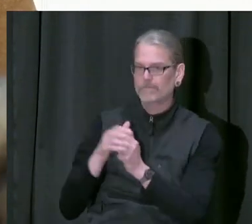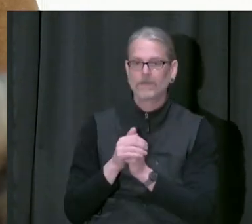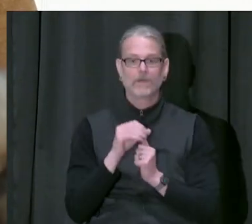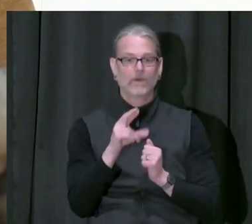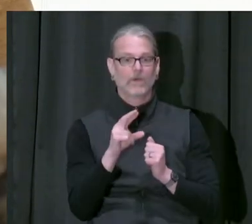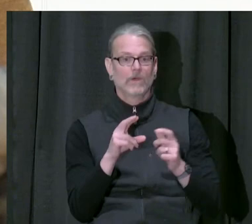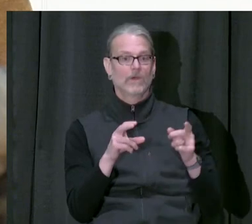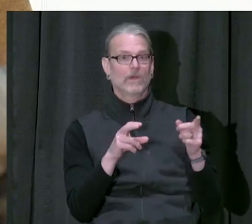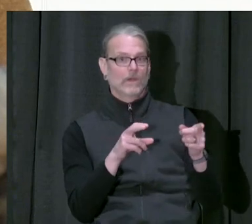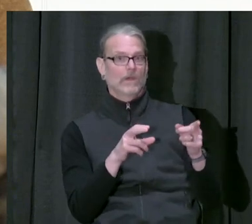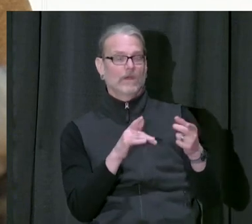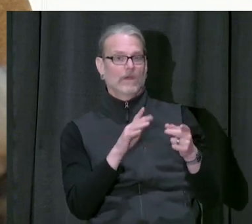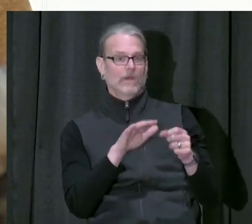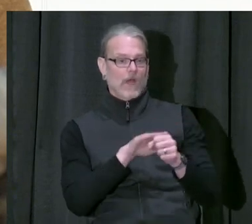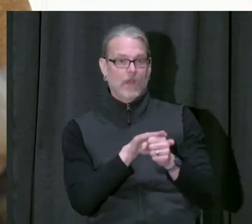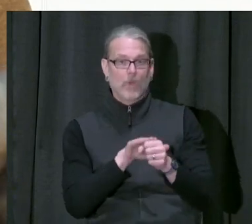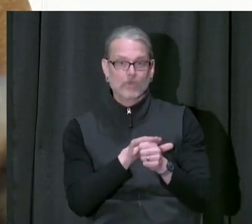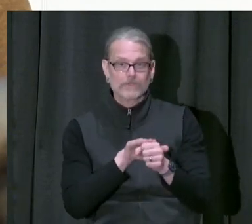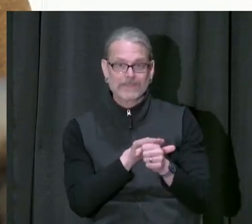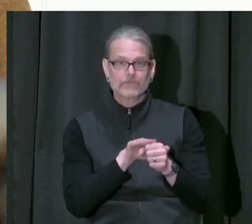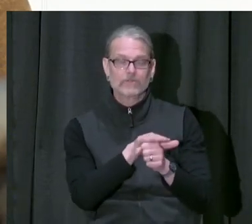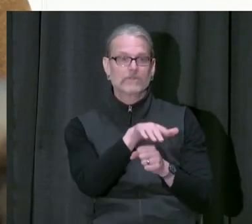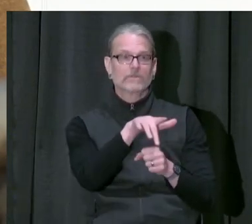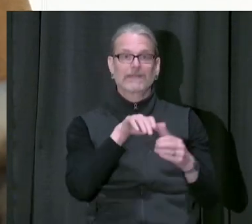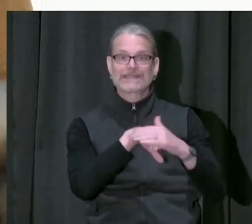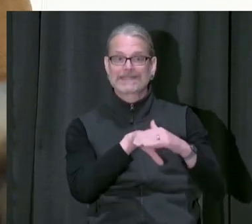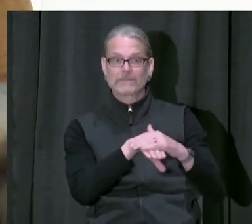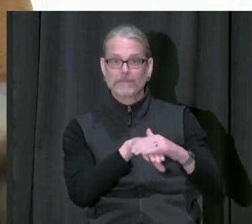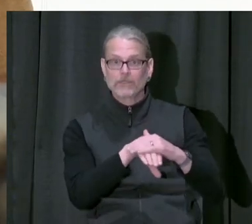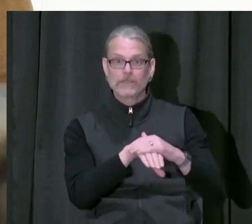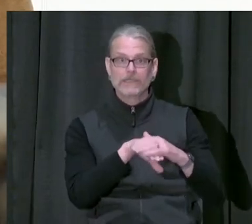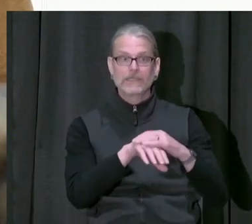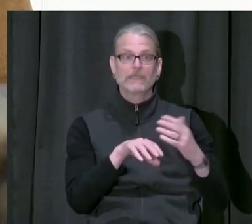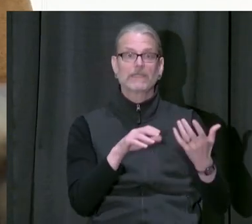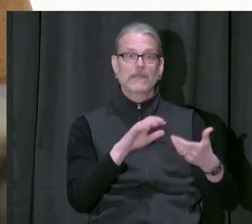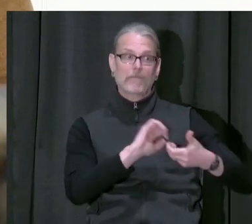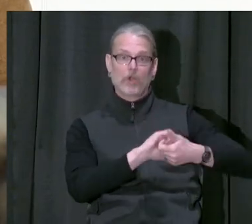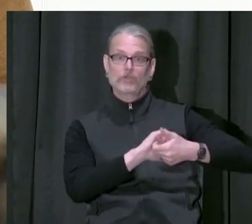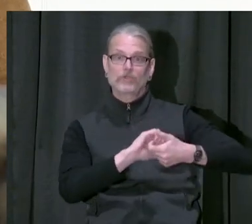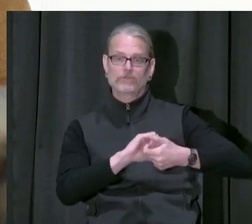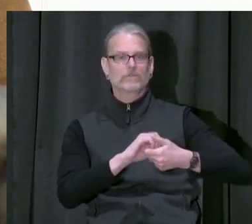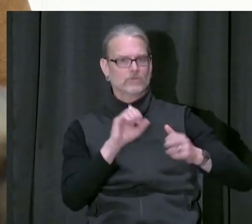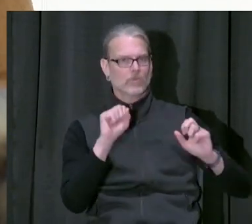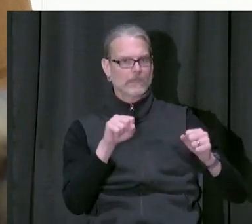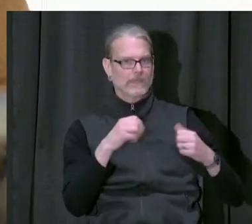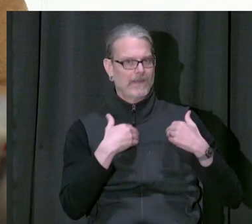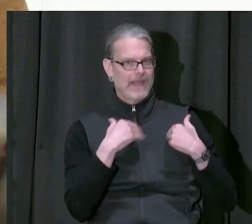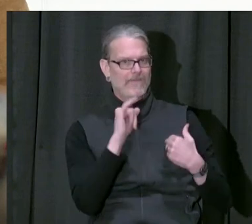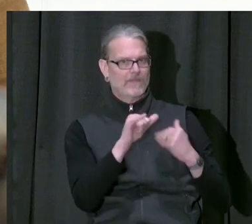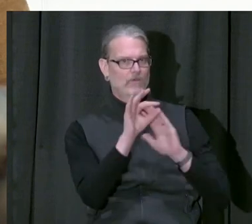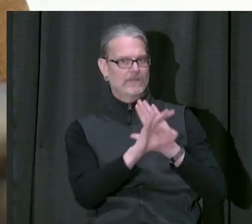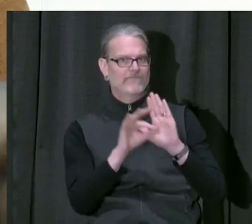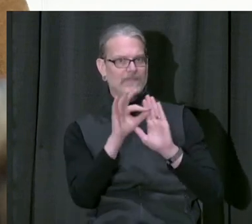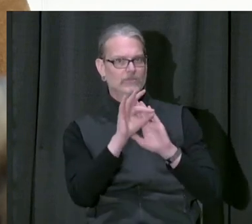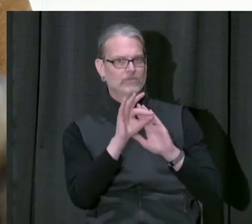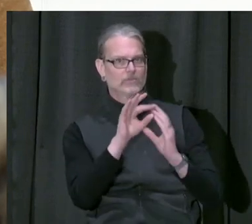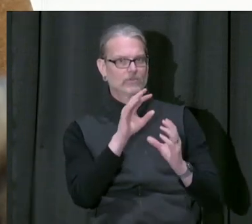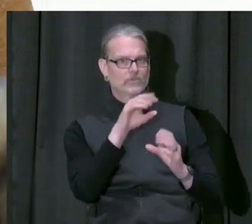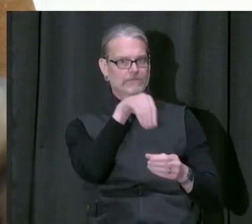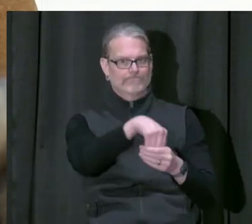industry-leading localization accessibility providers so that we can generate these features when they are not